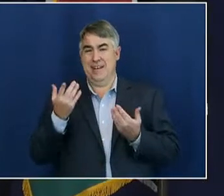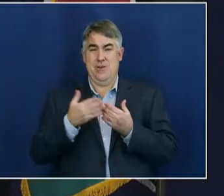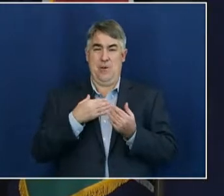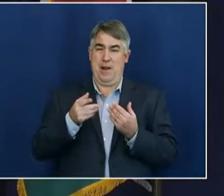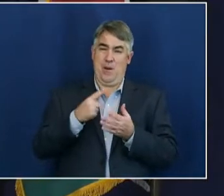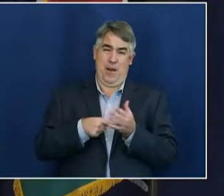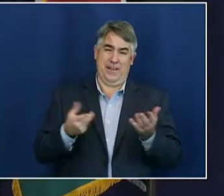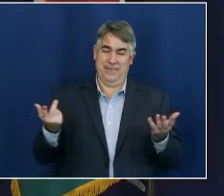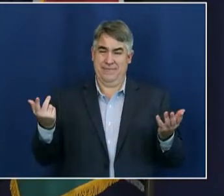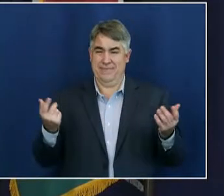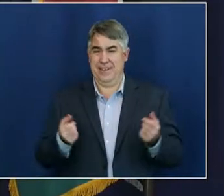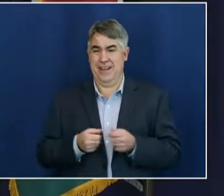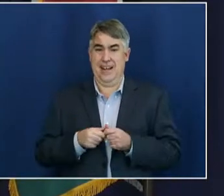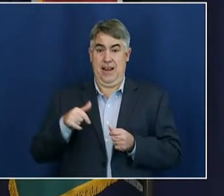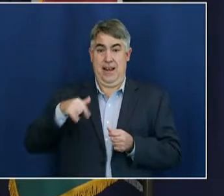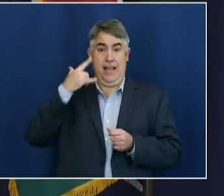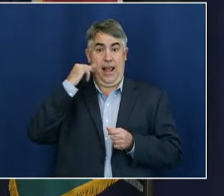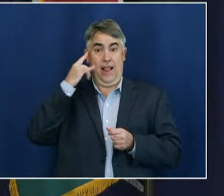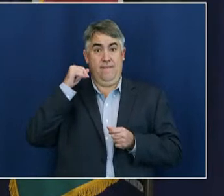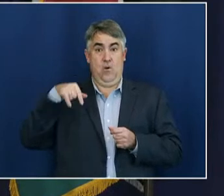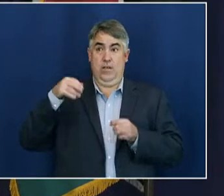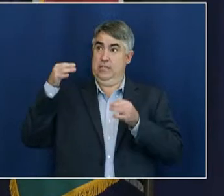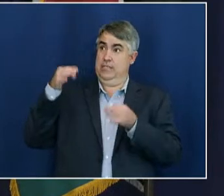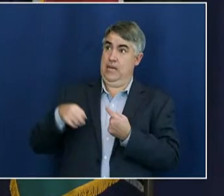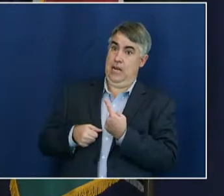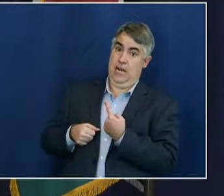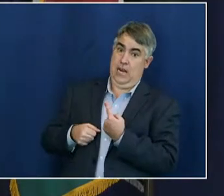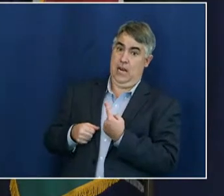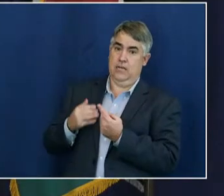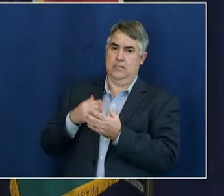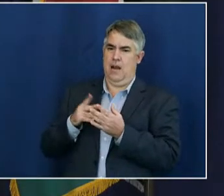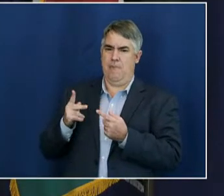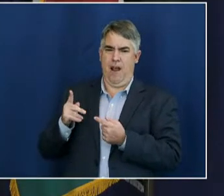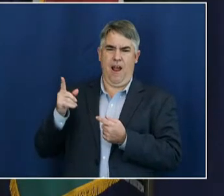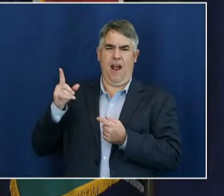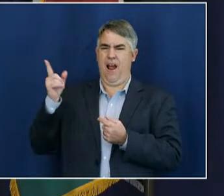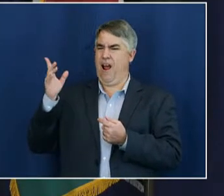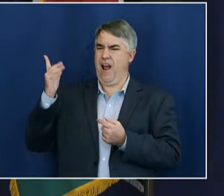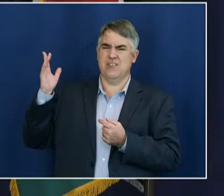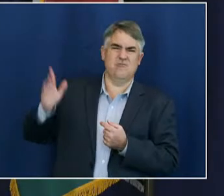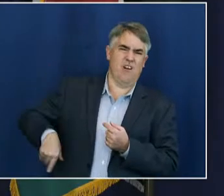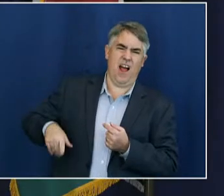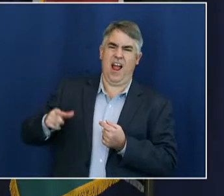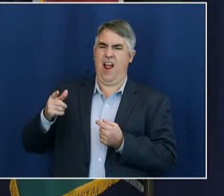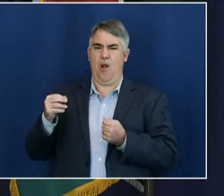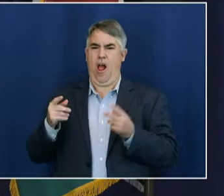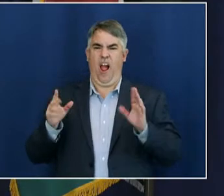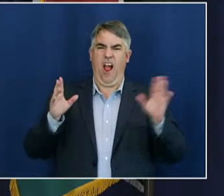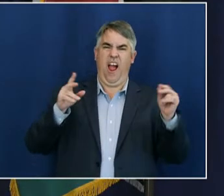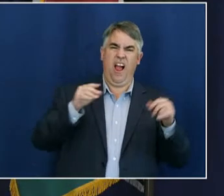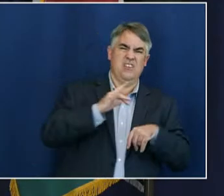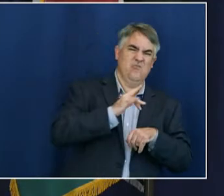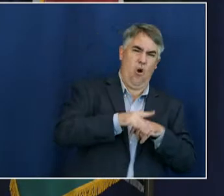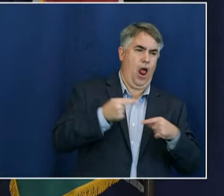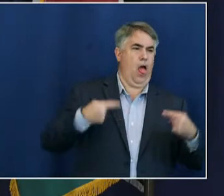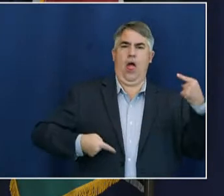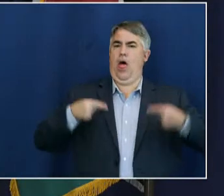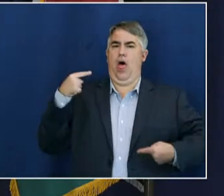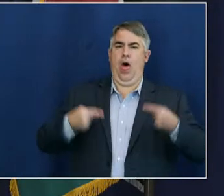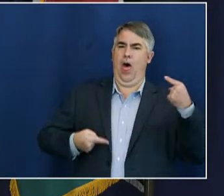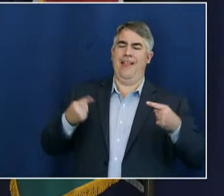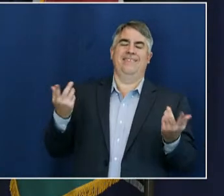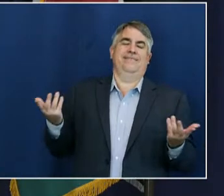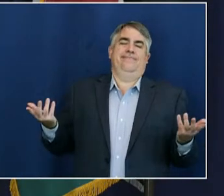early, others think that it was too late. So they made the decision based